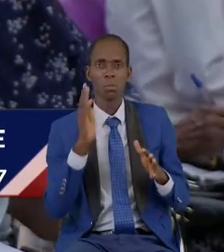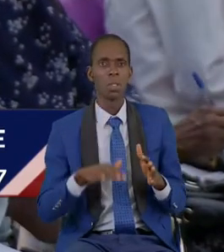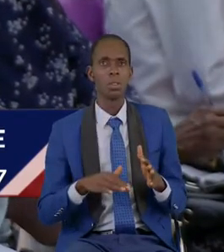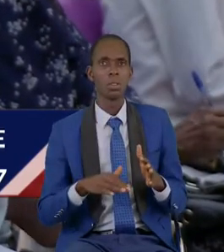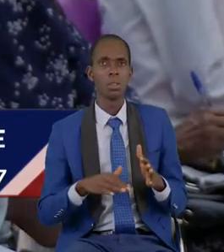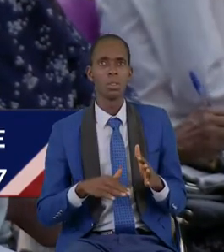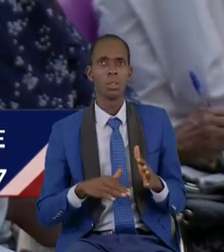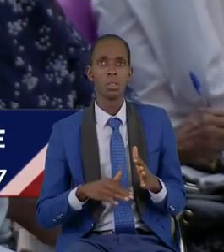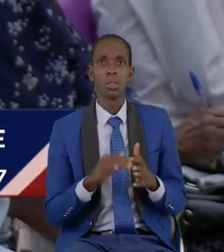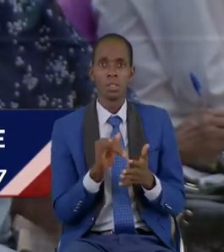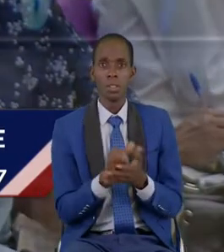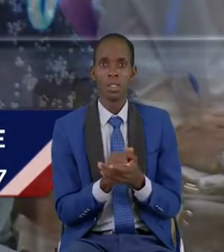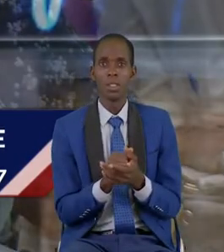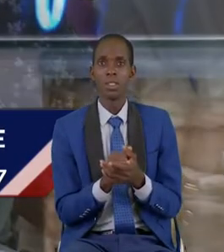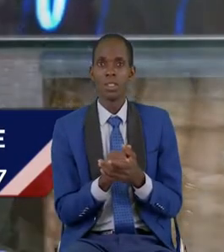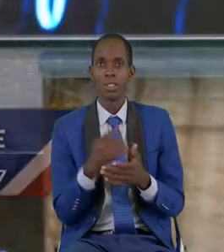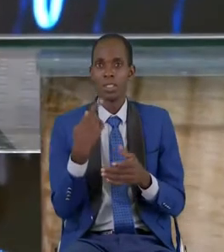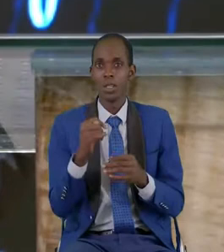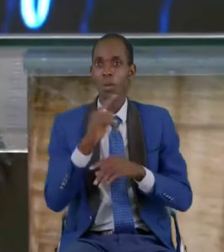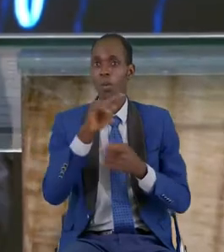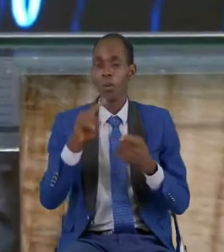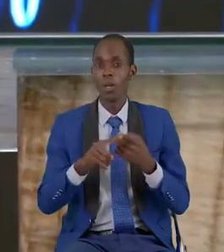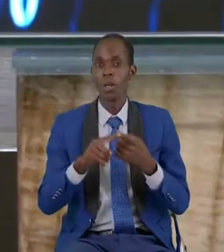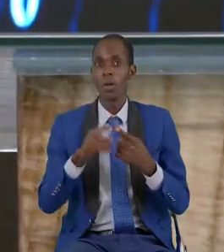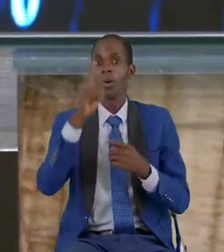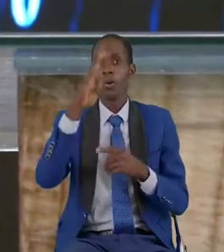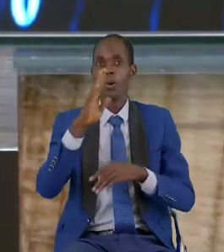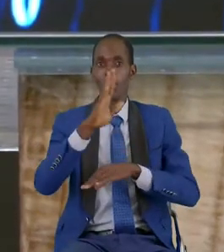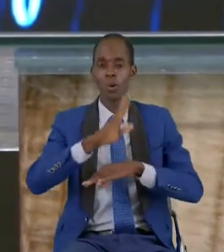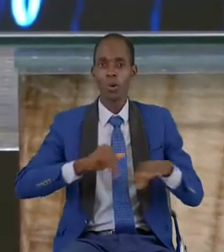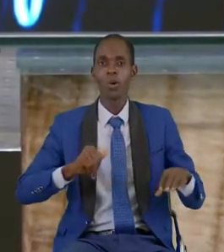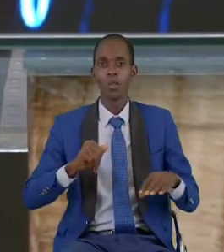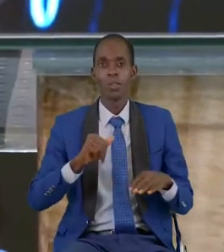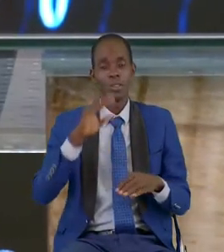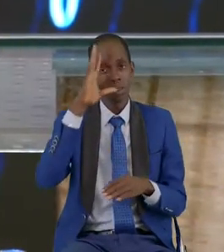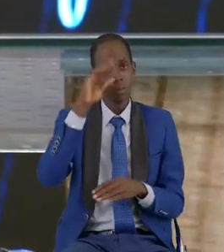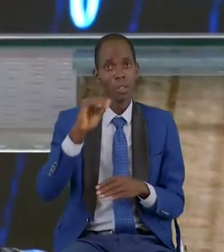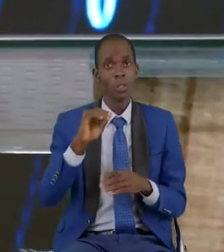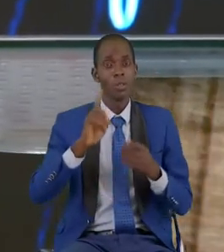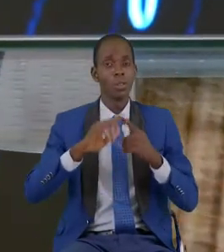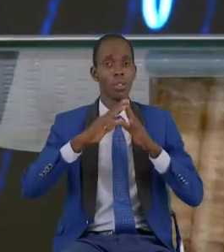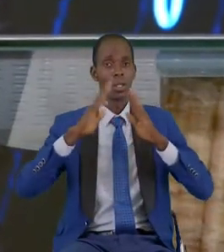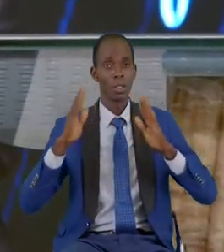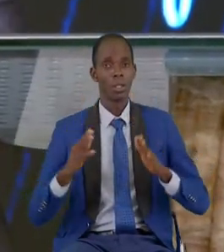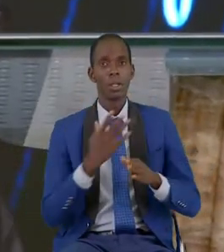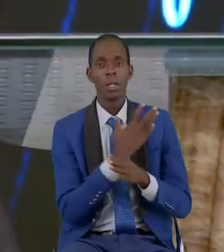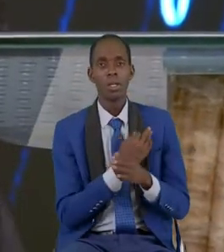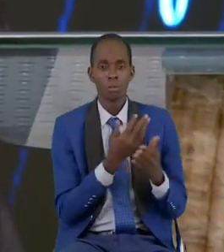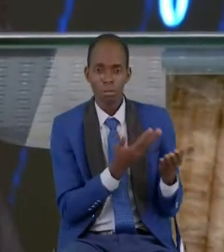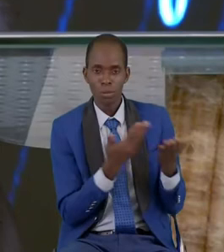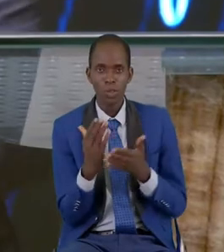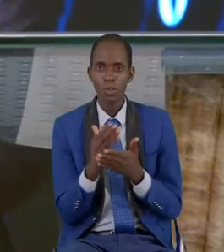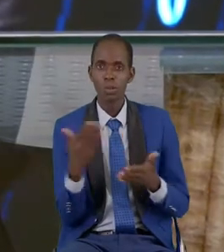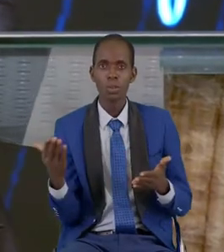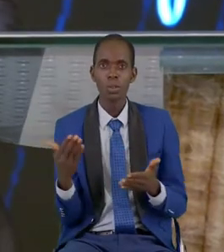the house of Cornelius, already he was there, and he spent some days with them. He